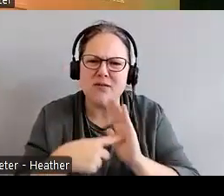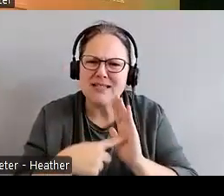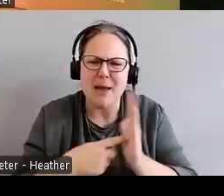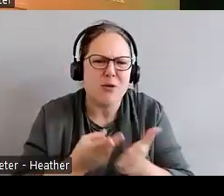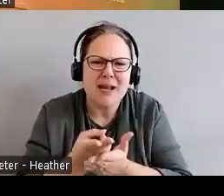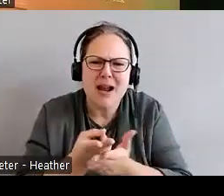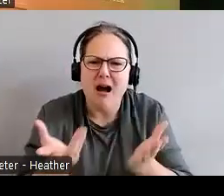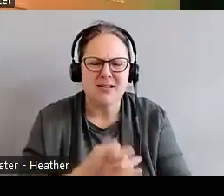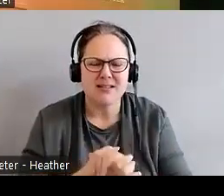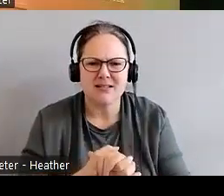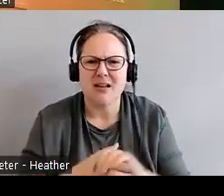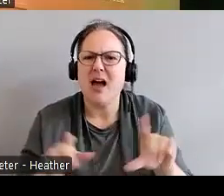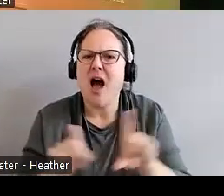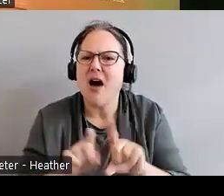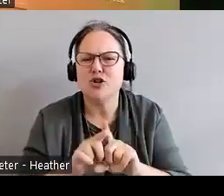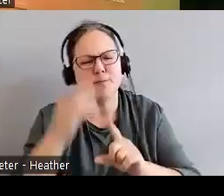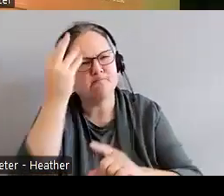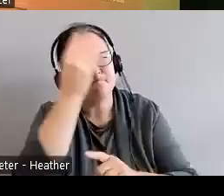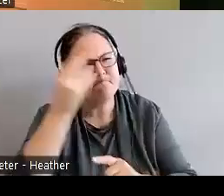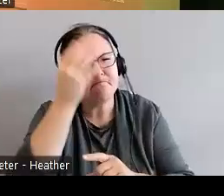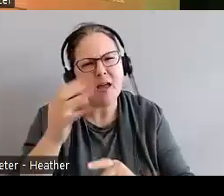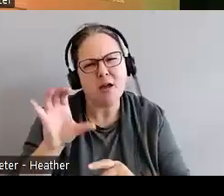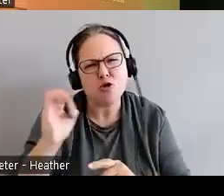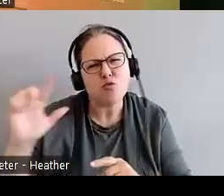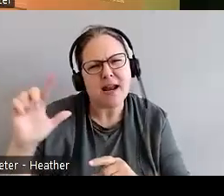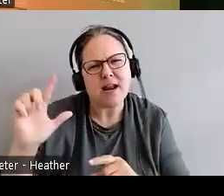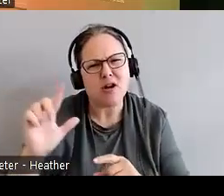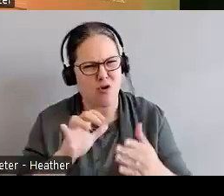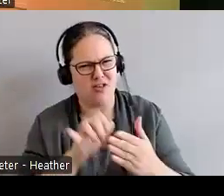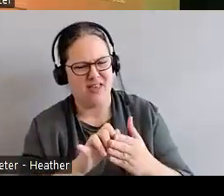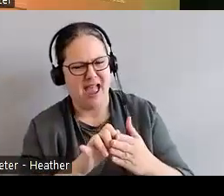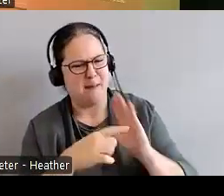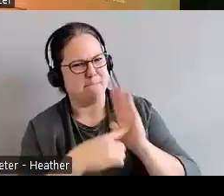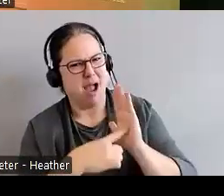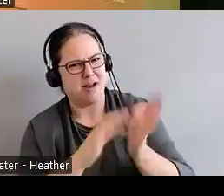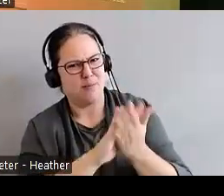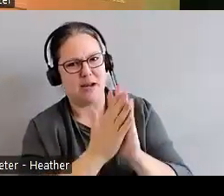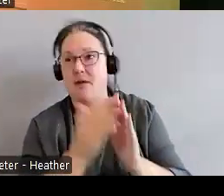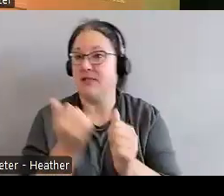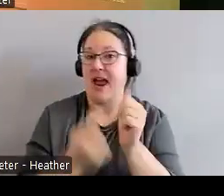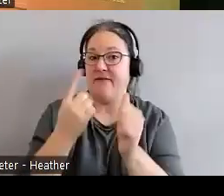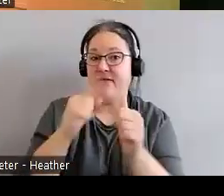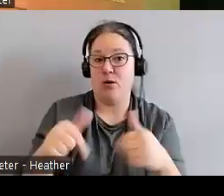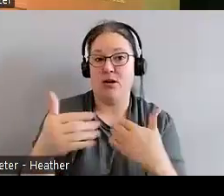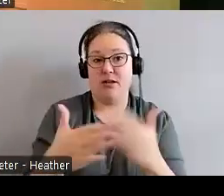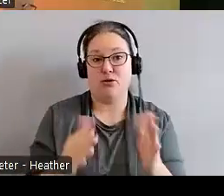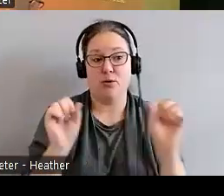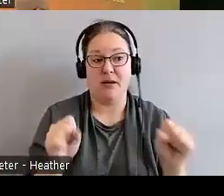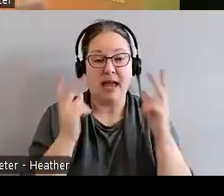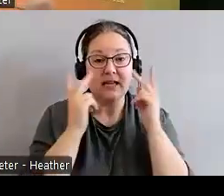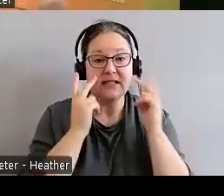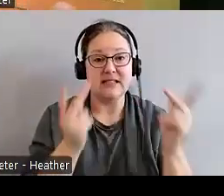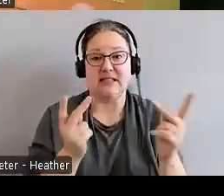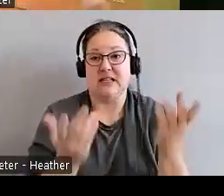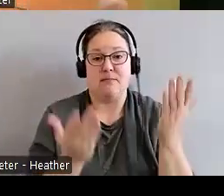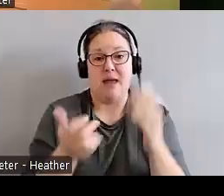two, how critical the scientist-clinician model is. So everybody in this room, I think, can see some part of themselves in the stories that Dr.